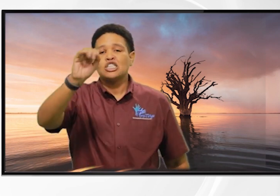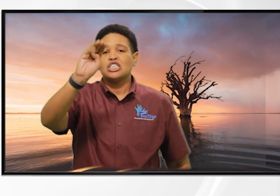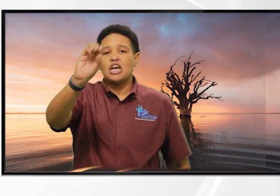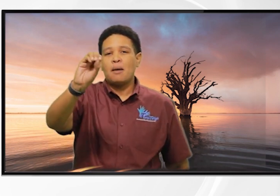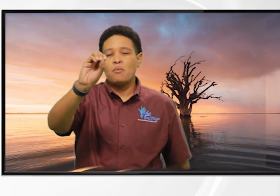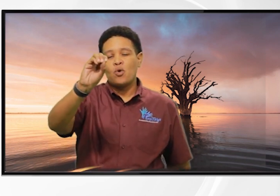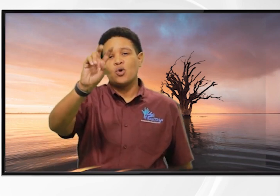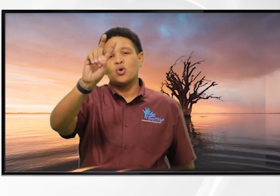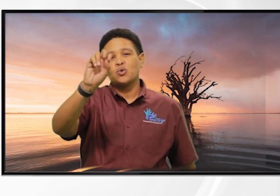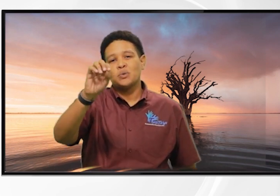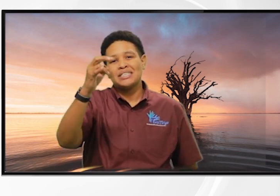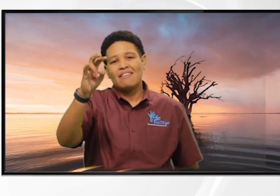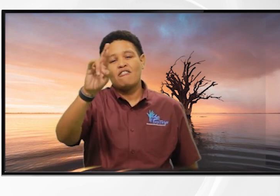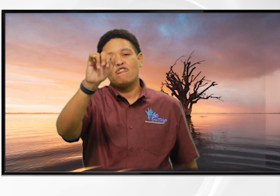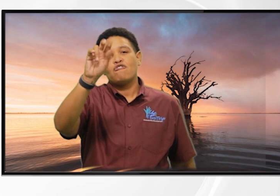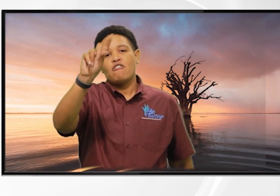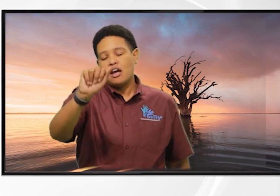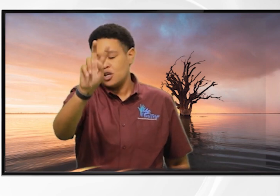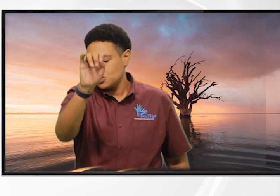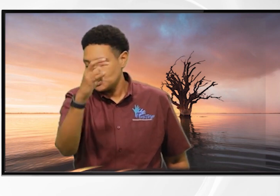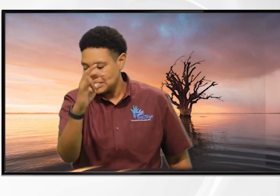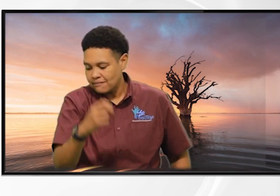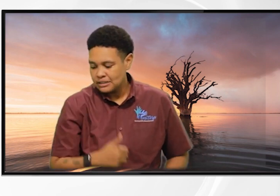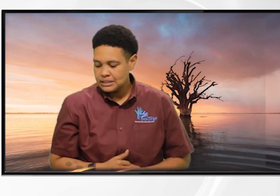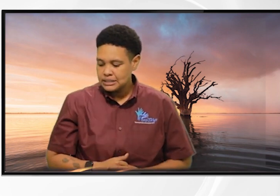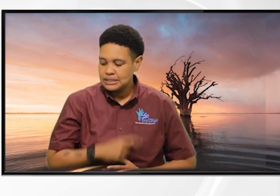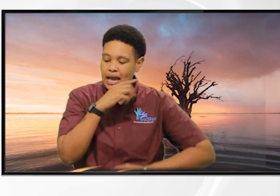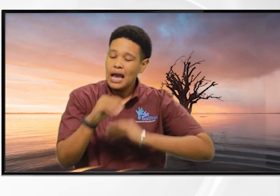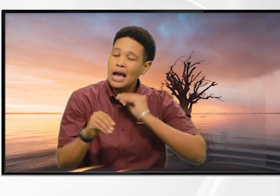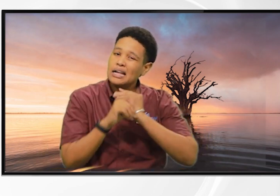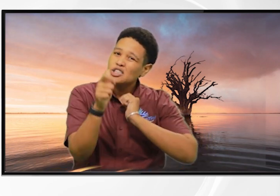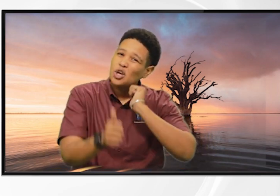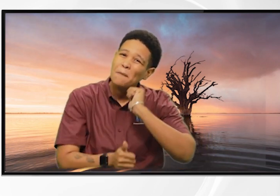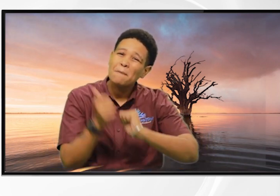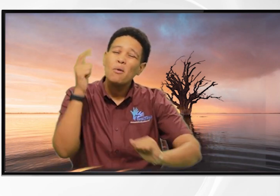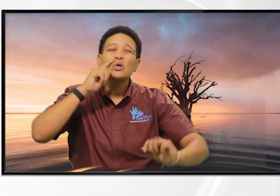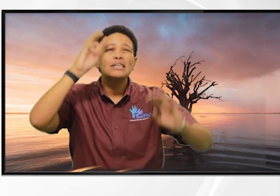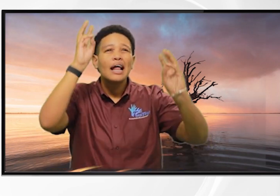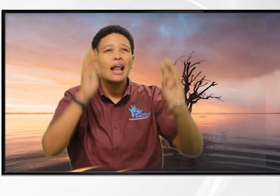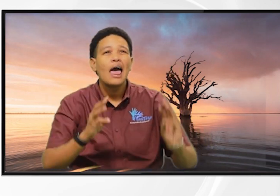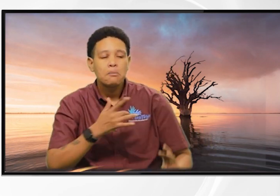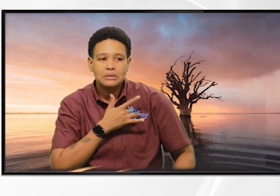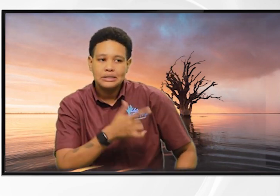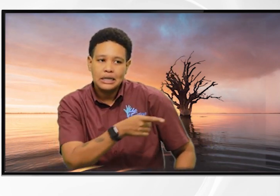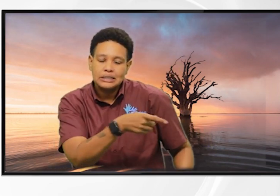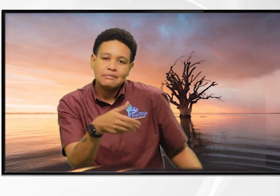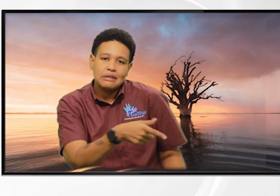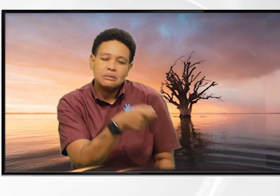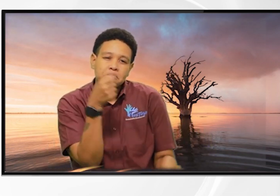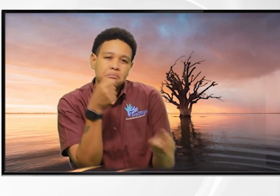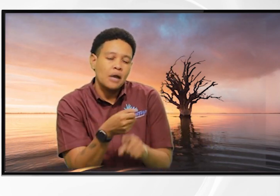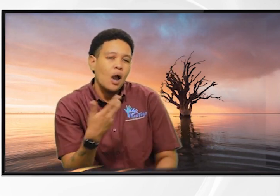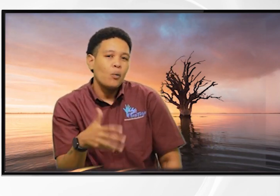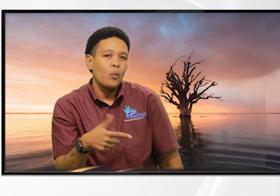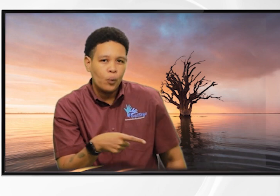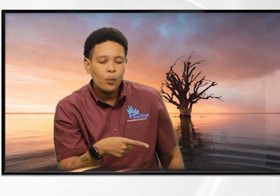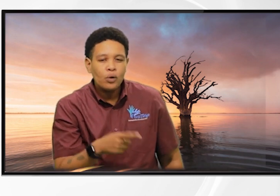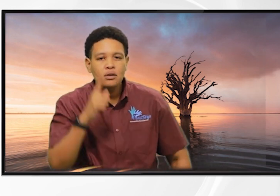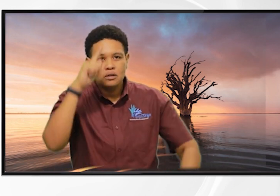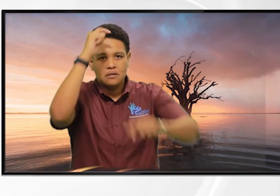RADA 2017. It is also one of the most climate-sensitive sectors.